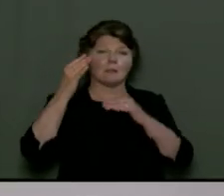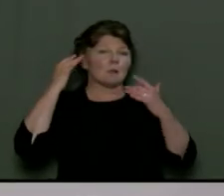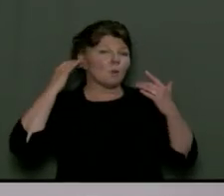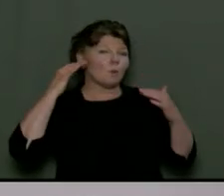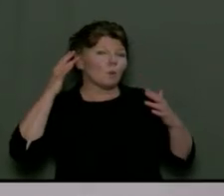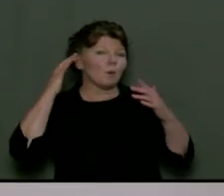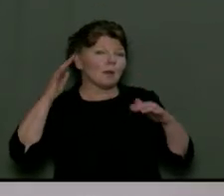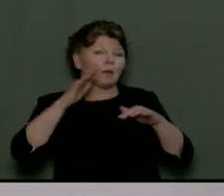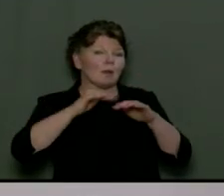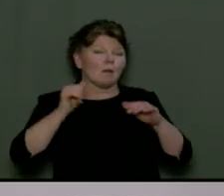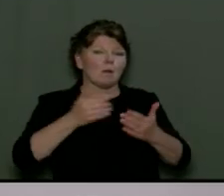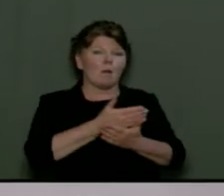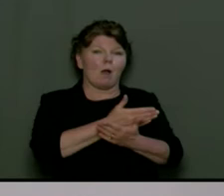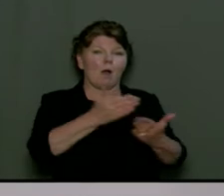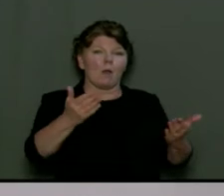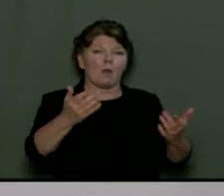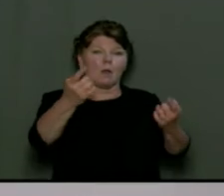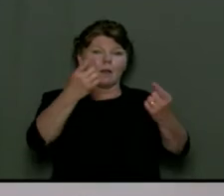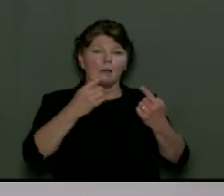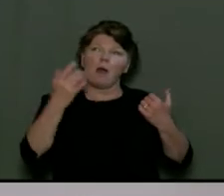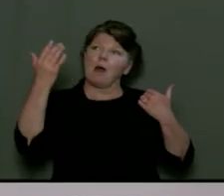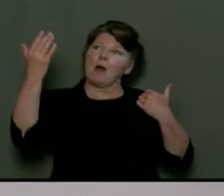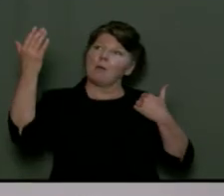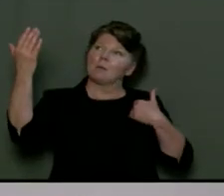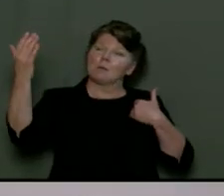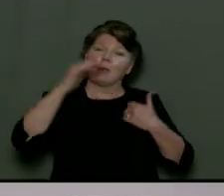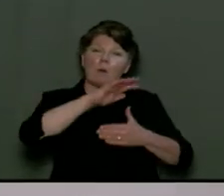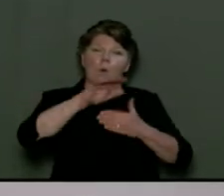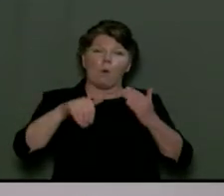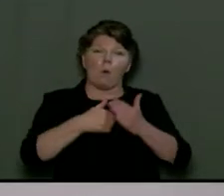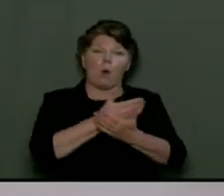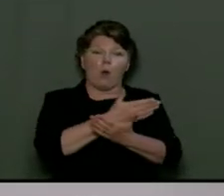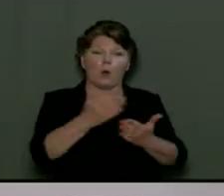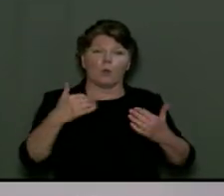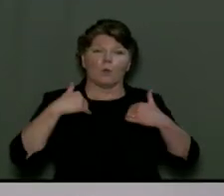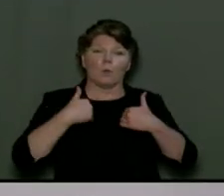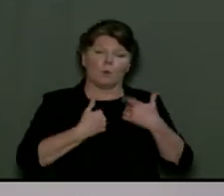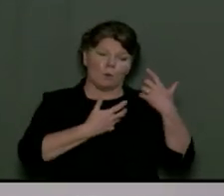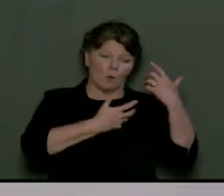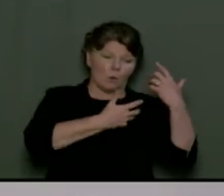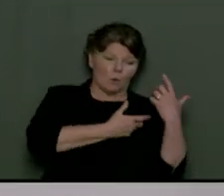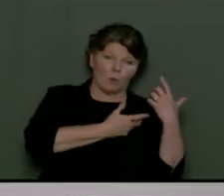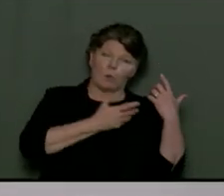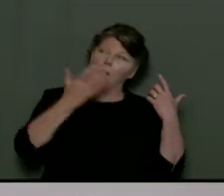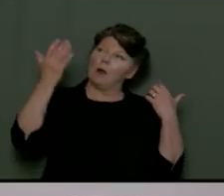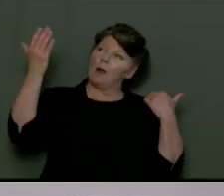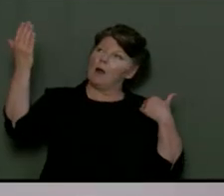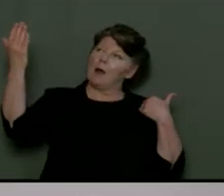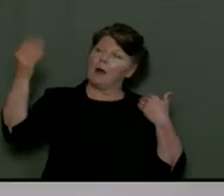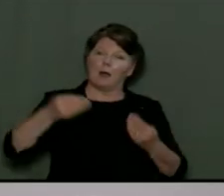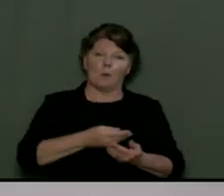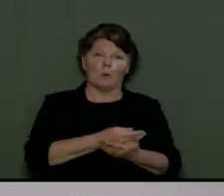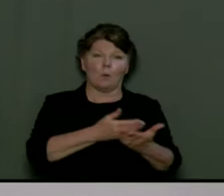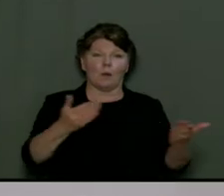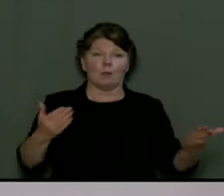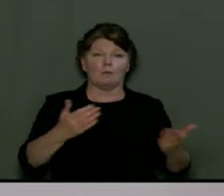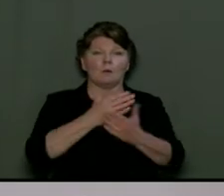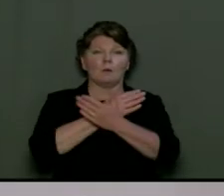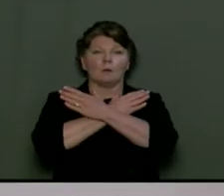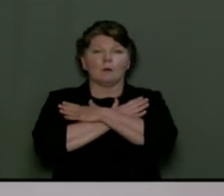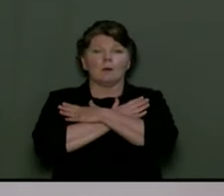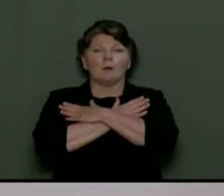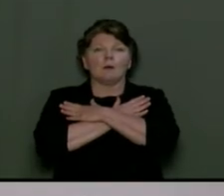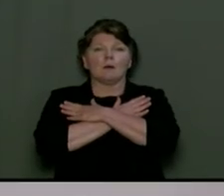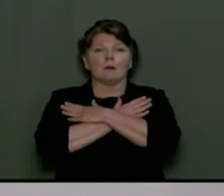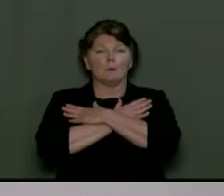ringing this. Come to me, all you who are weary and burdened, and I will give you rest. See,